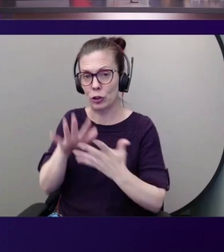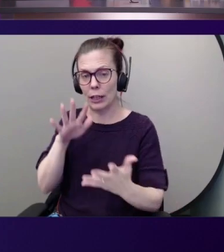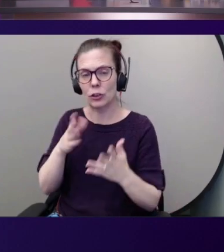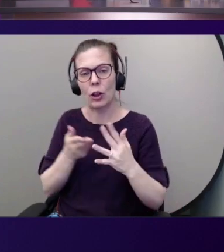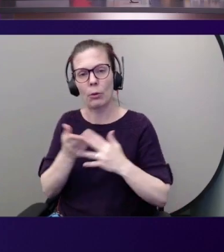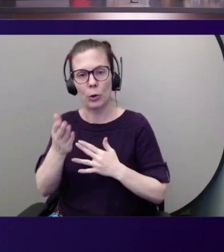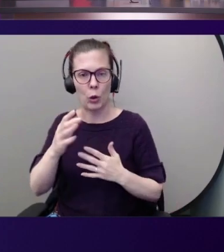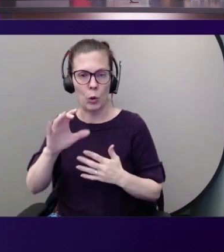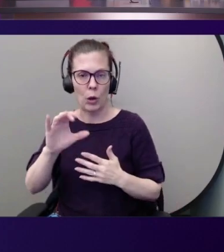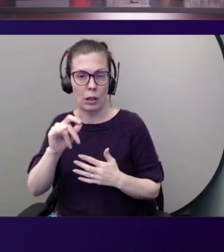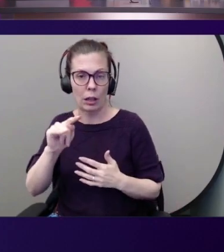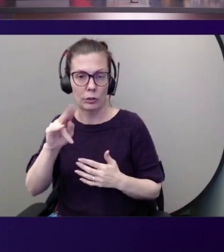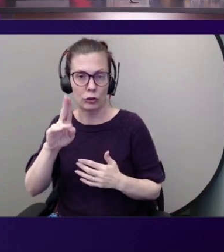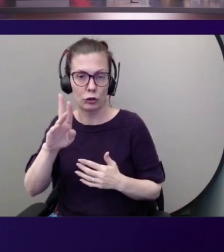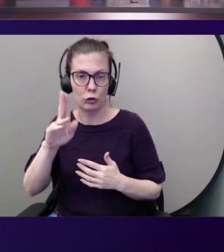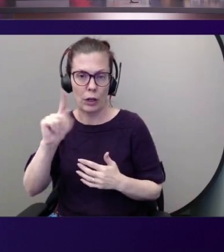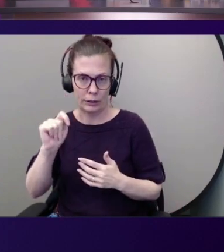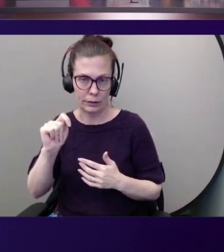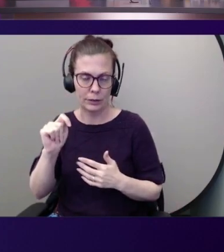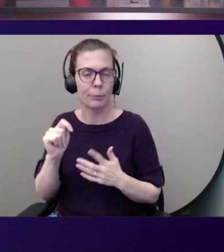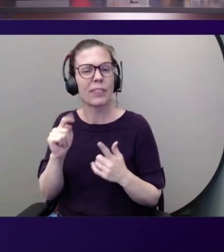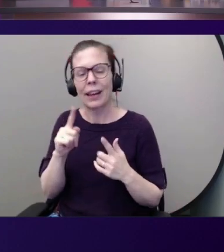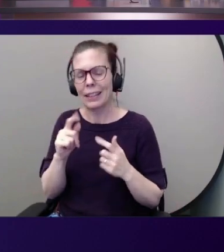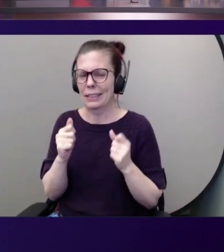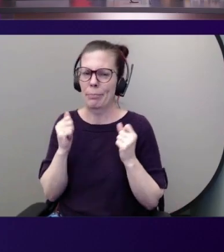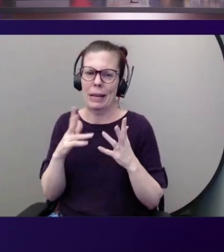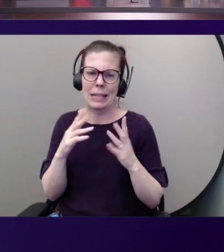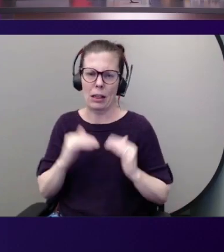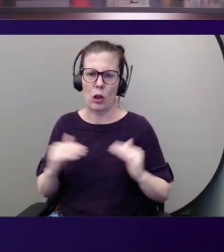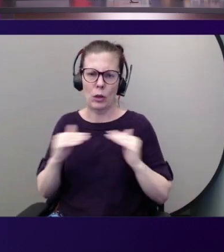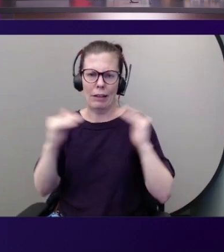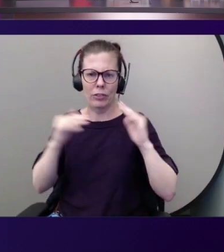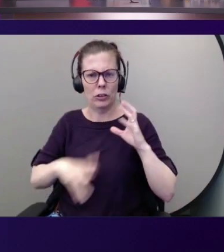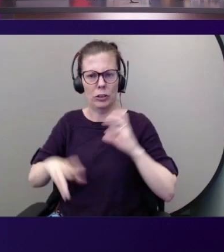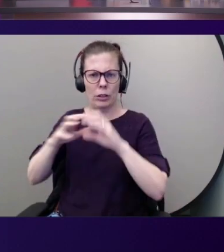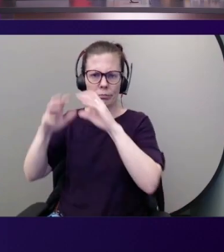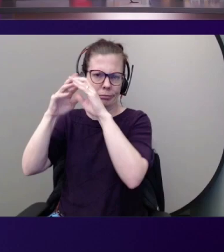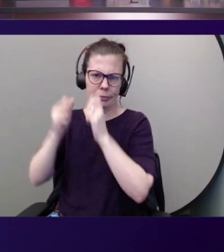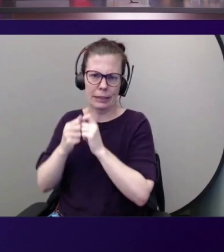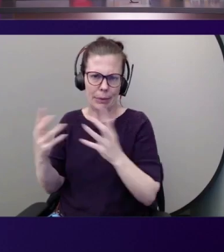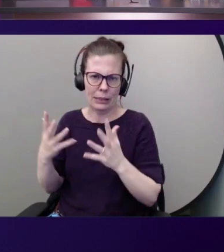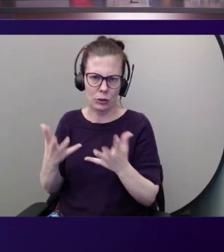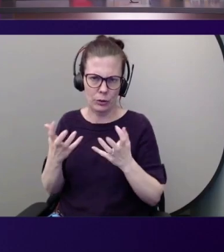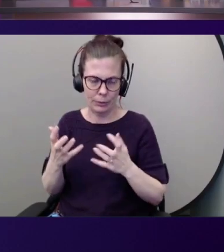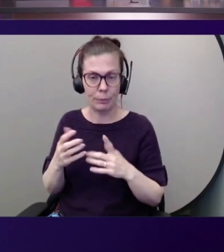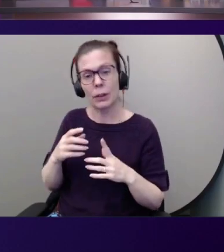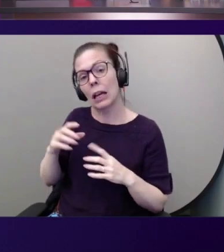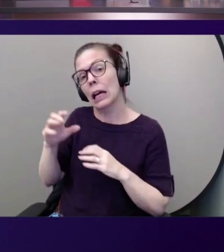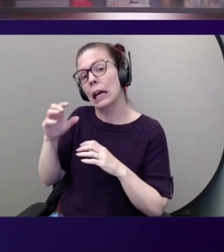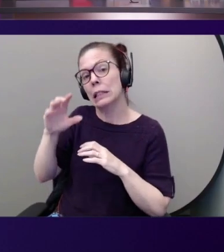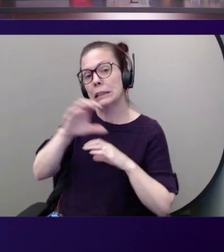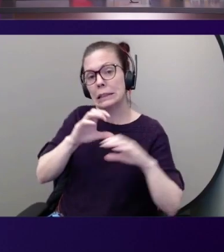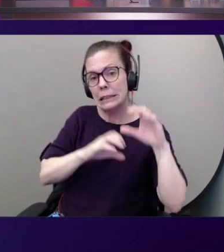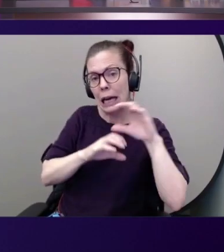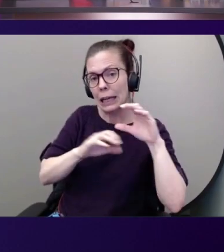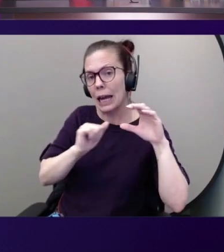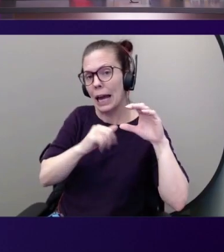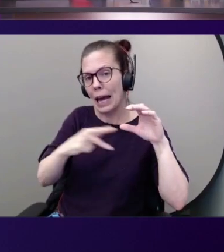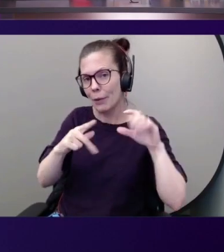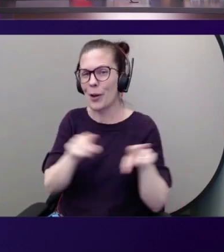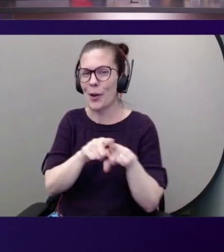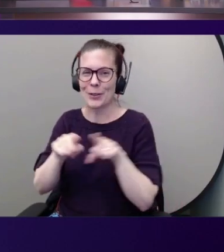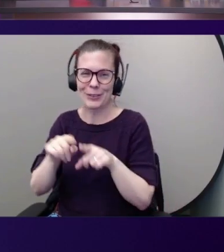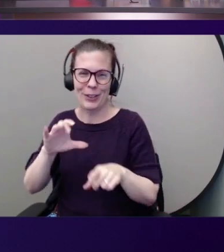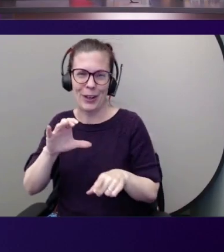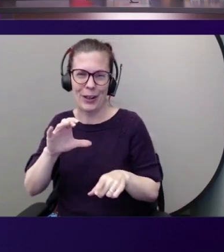can be made of any number of lower level constructs. In fact, stacks and apps are also constructs. Pretty